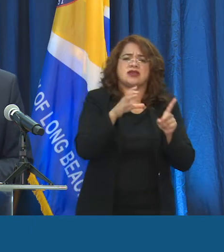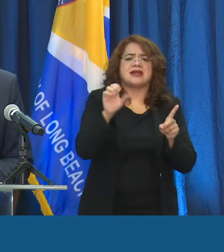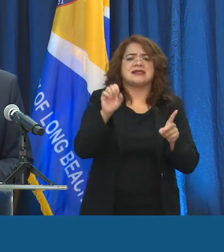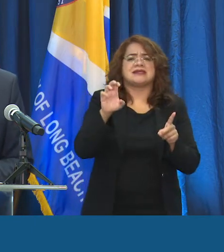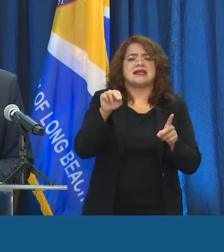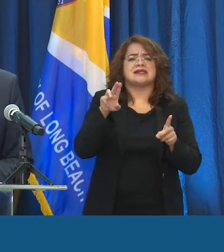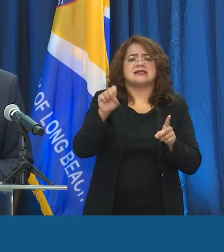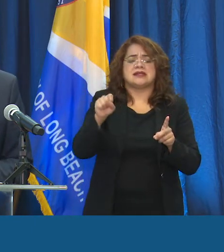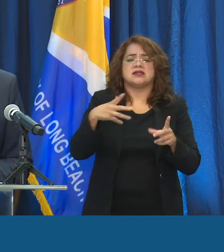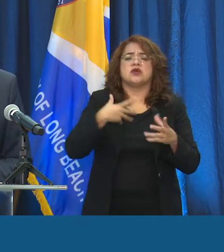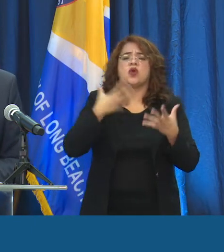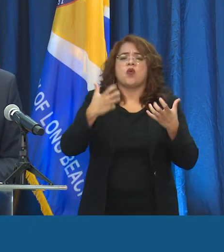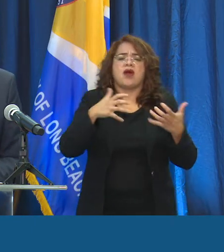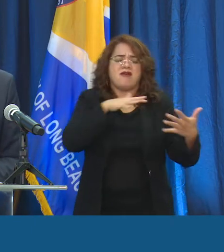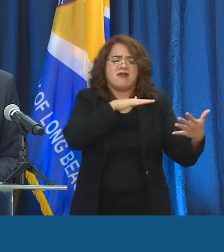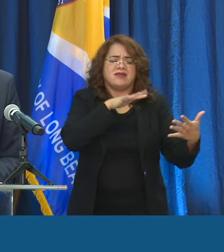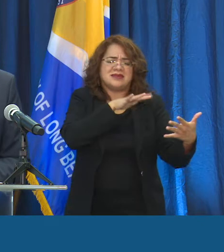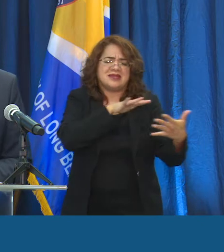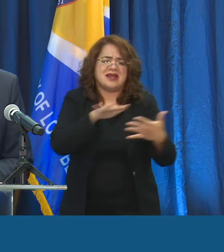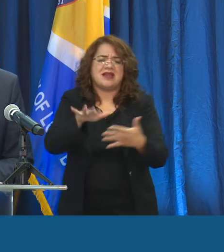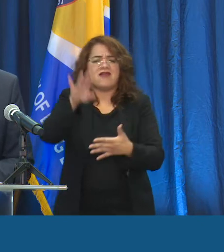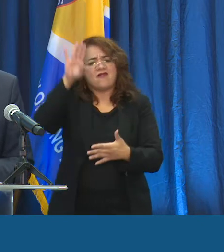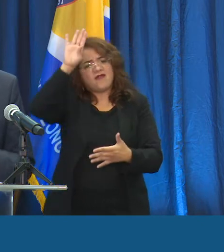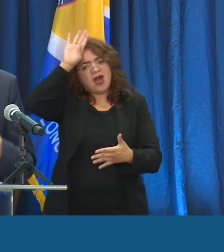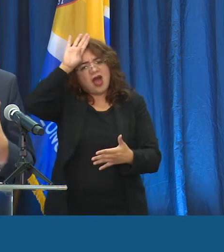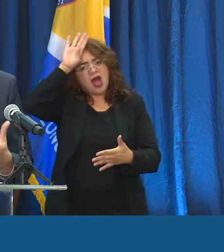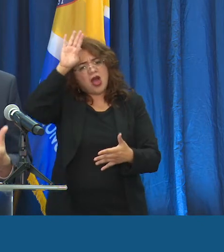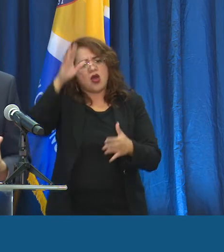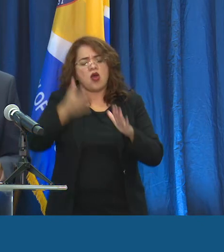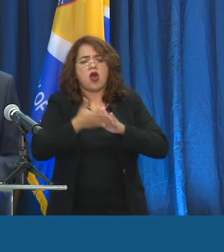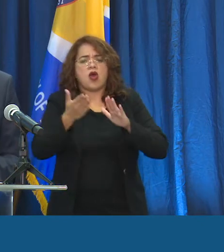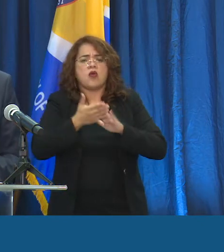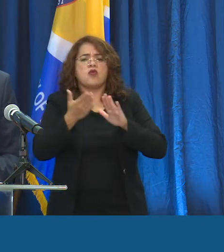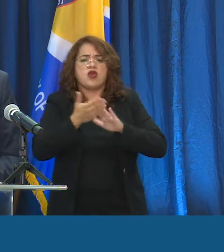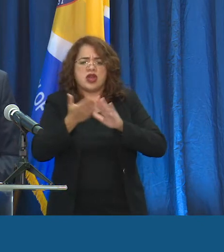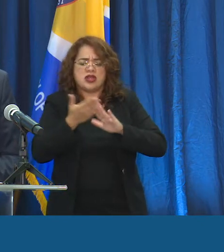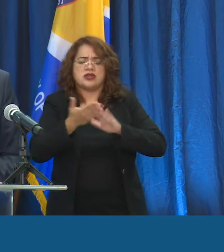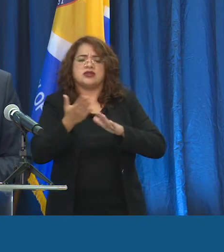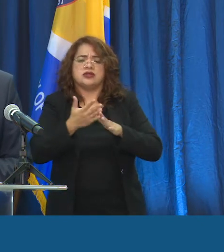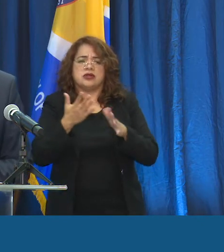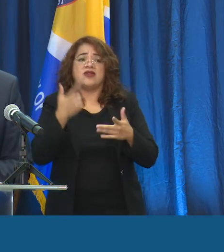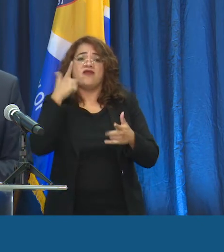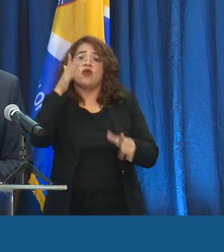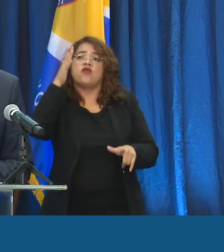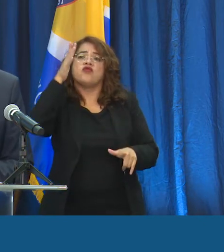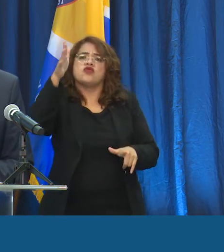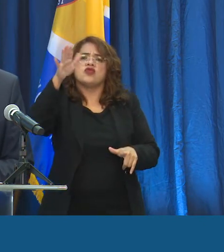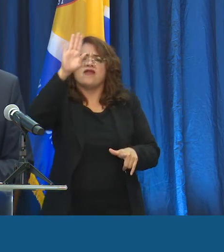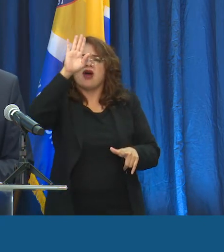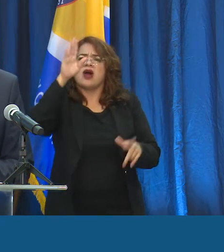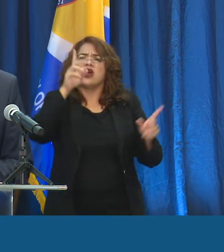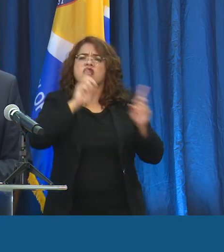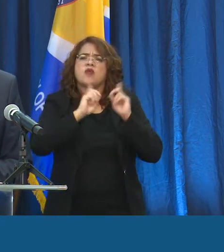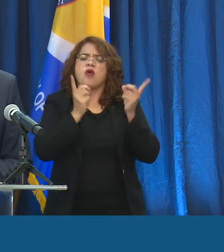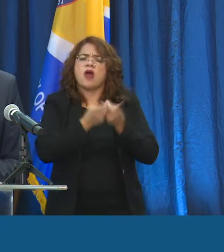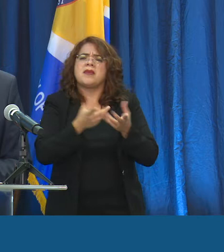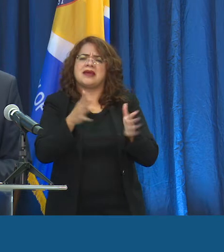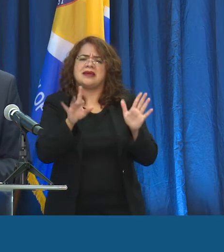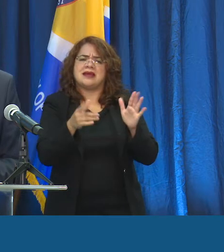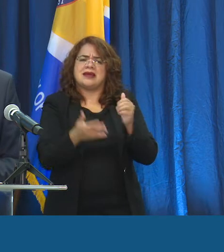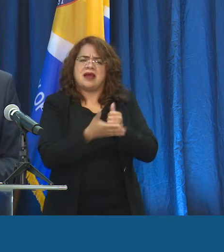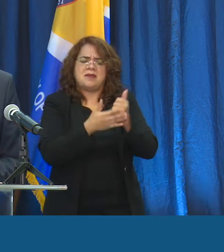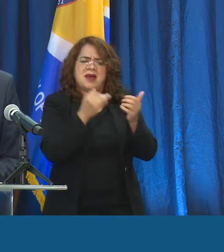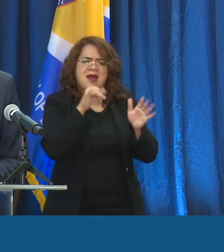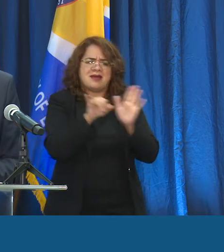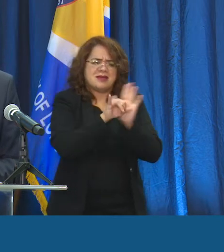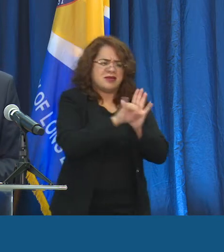comprehensive fire operations study in the amount of $200,000 to help us plan for the future in our fire department and help us identify